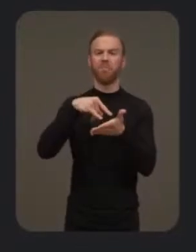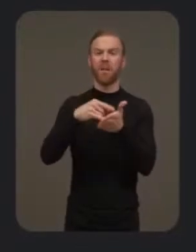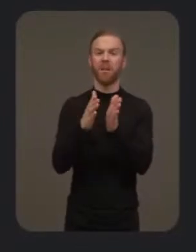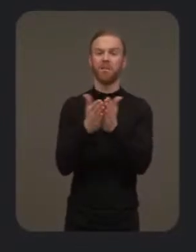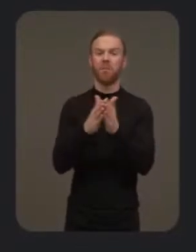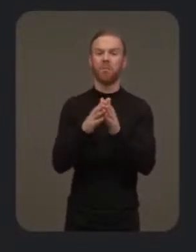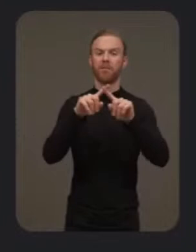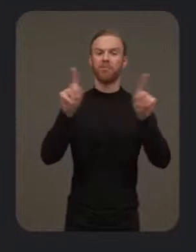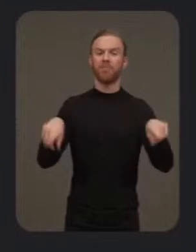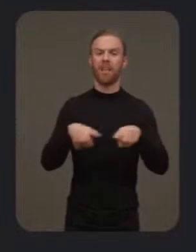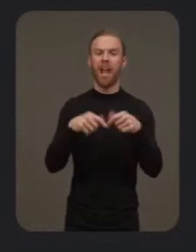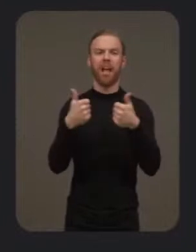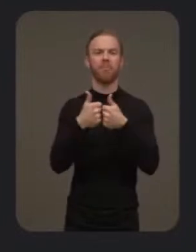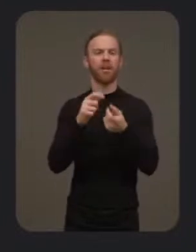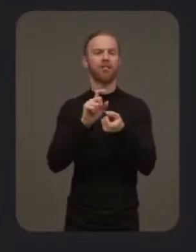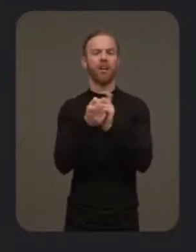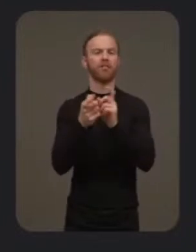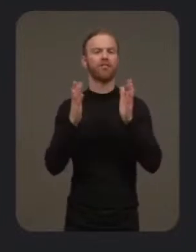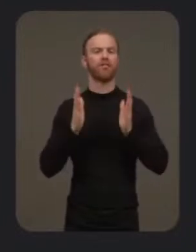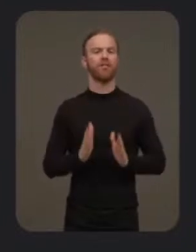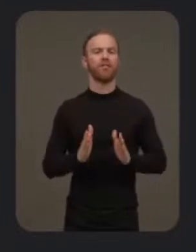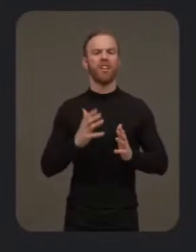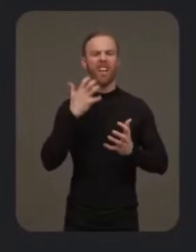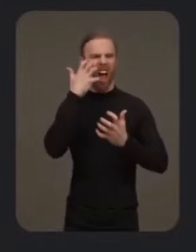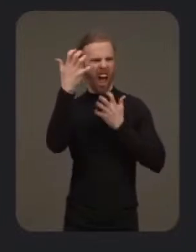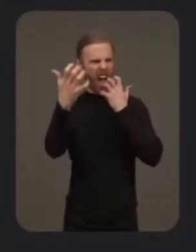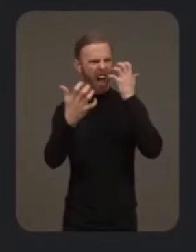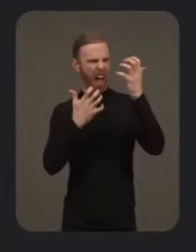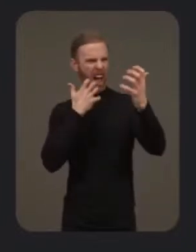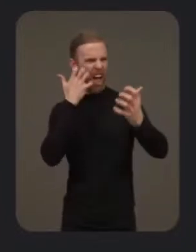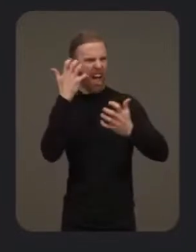changer, and I can't wait to see what you do with it.